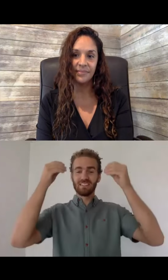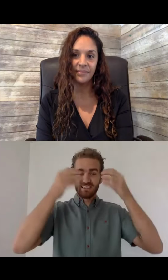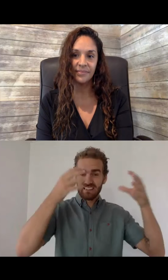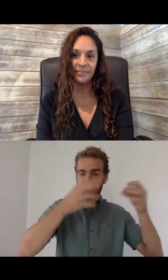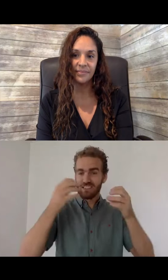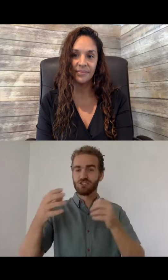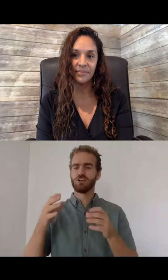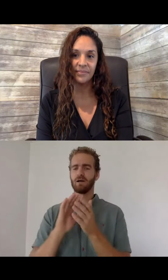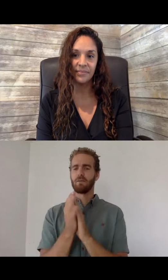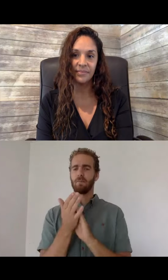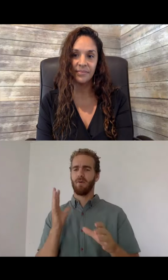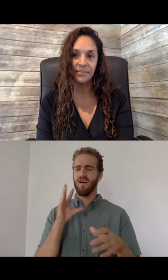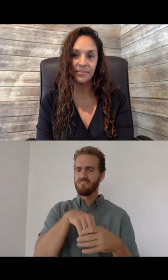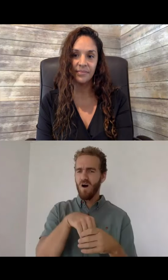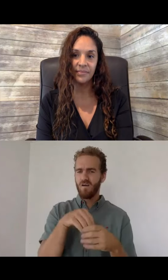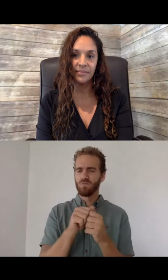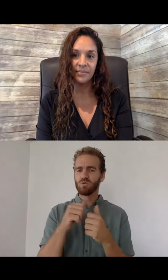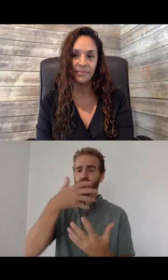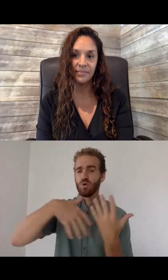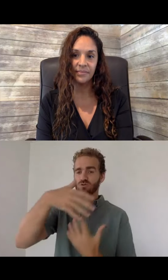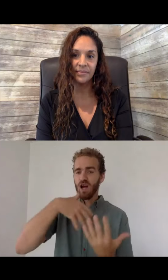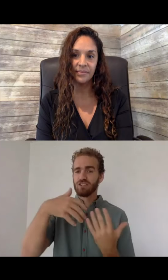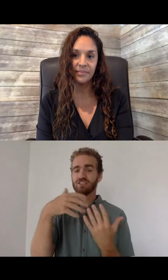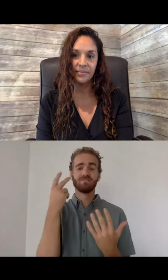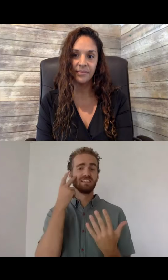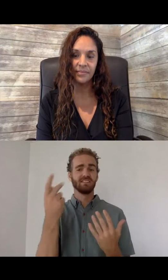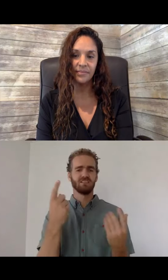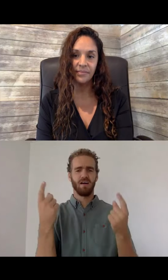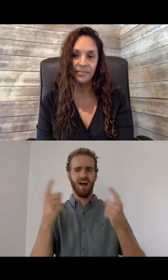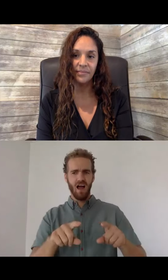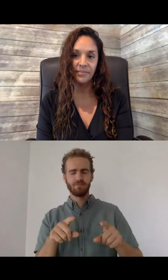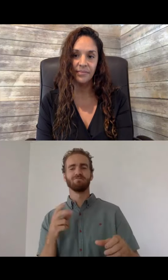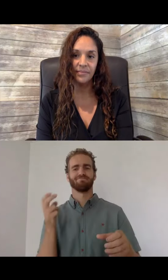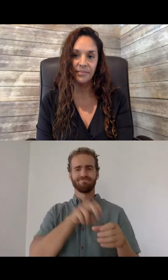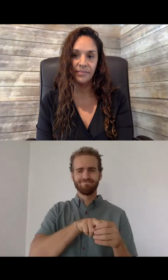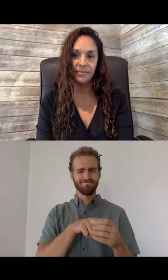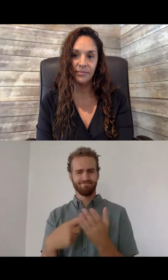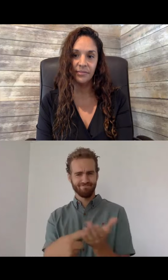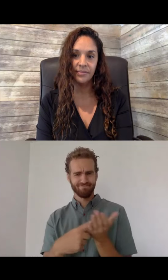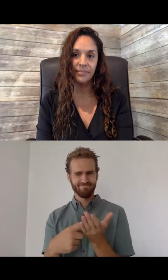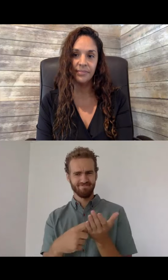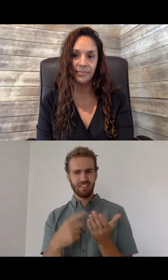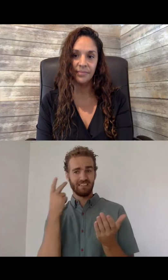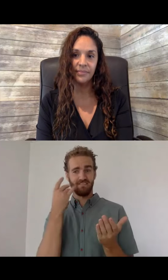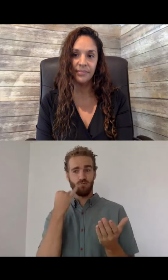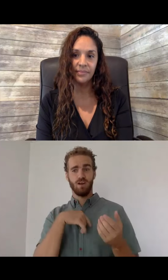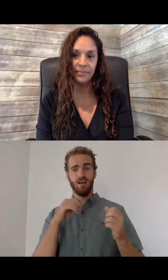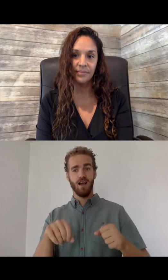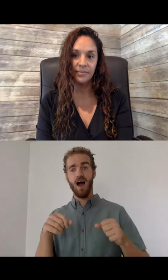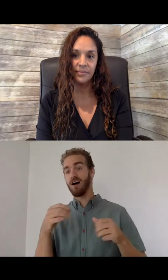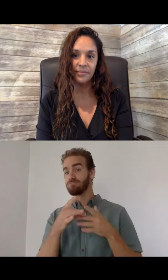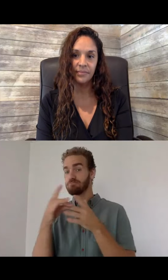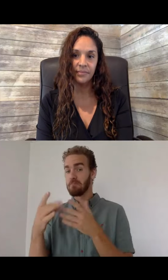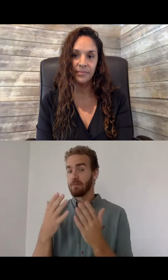discussions really start in the classroom between the teachers and the students to be involved with that social interaction. If they see something happen, step in,